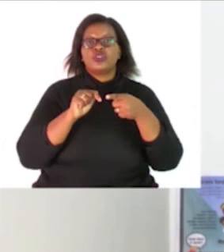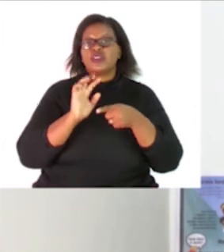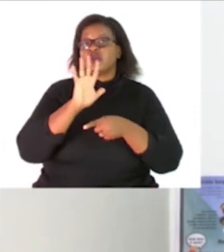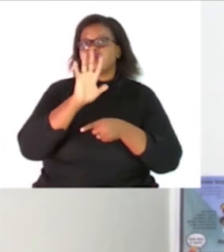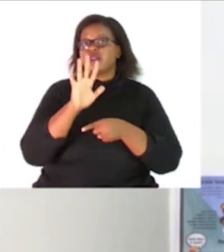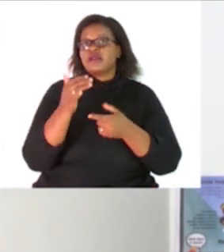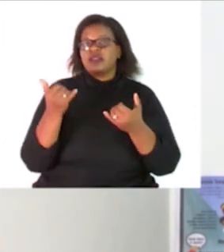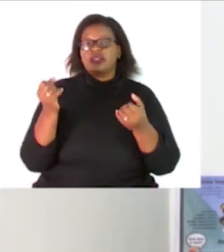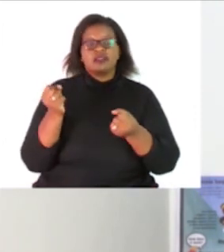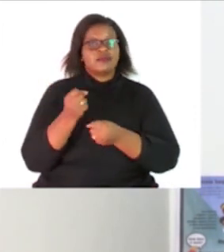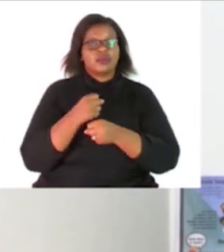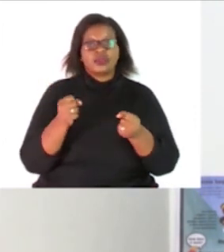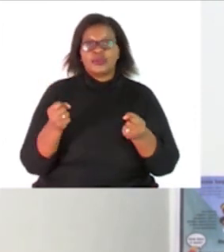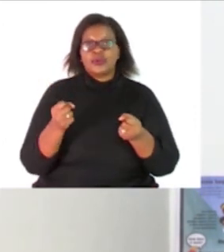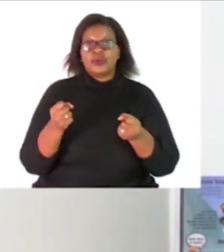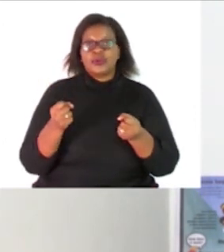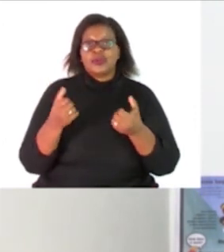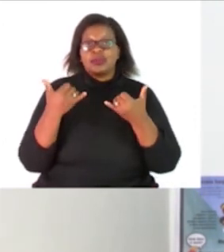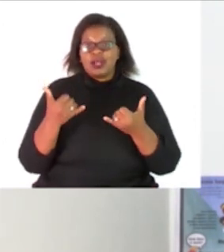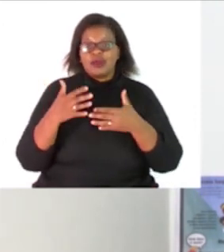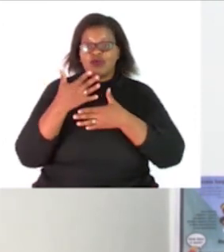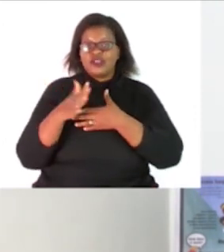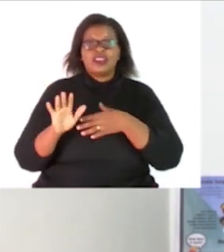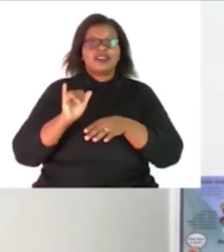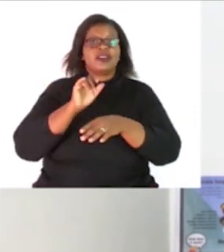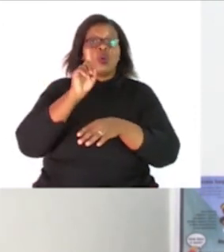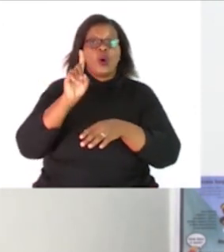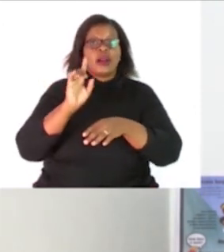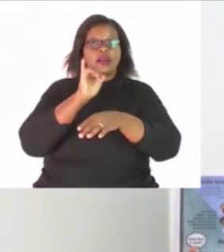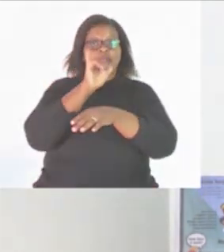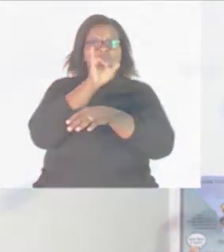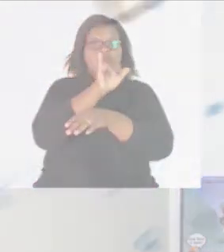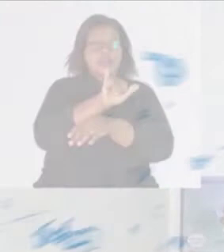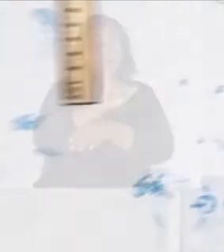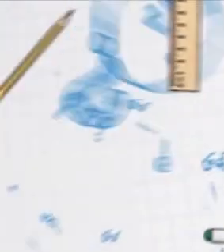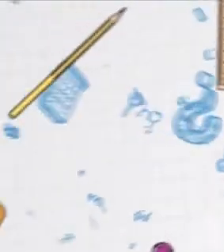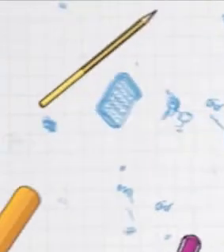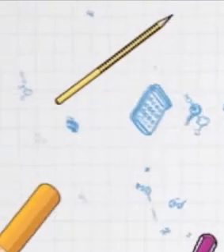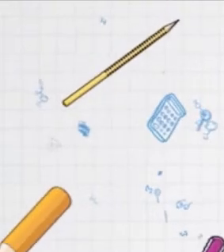cannot be divided by 5 anymore, and that's become a remainder.